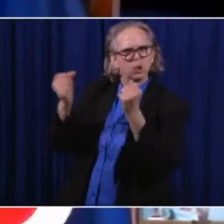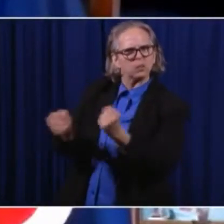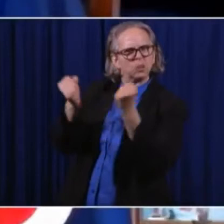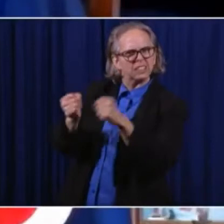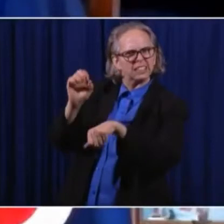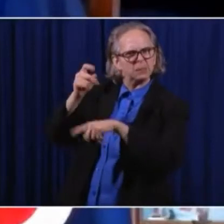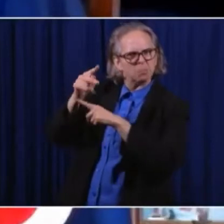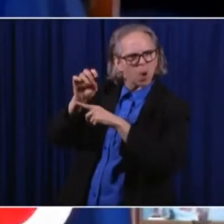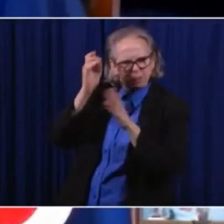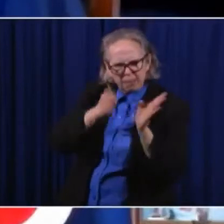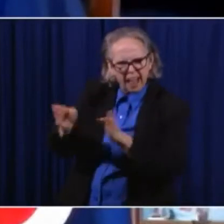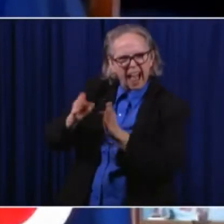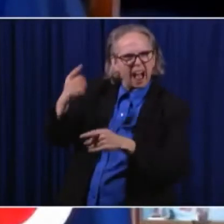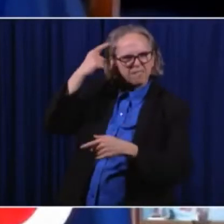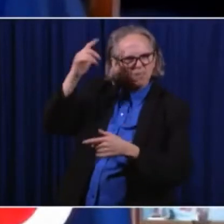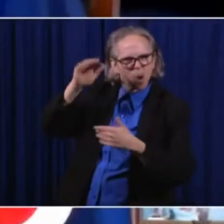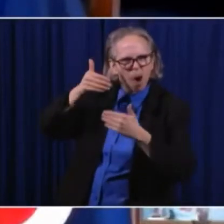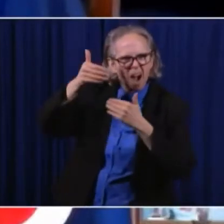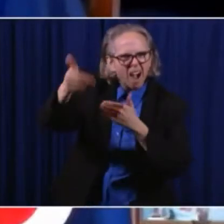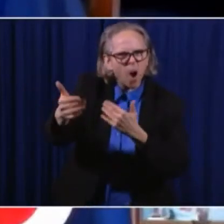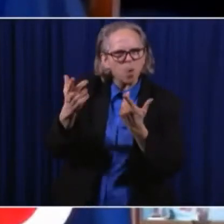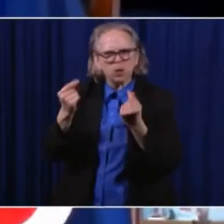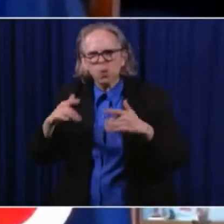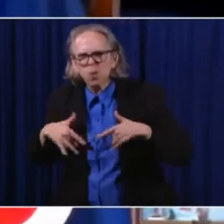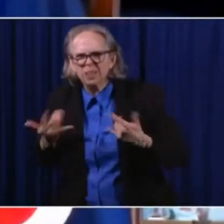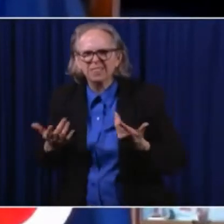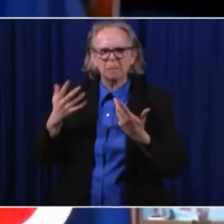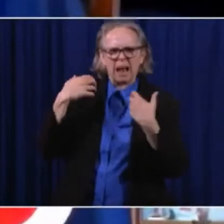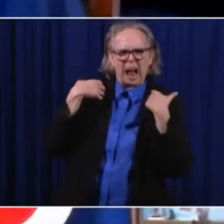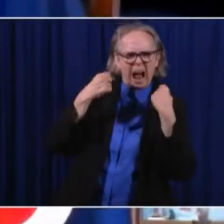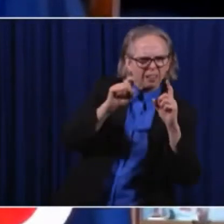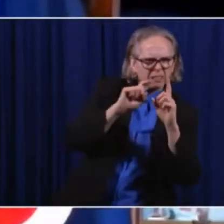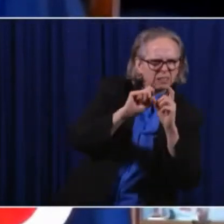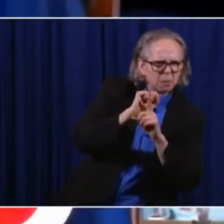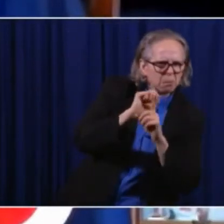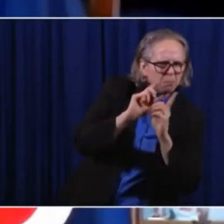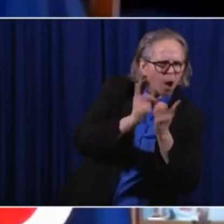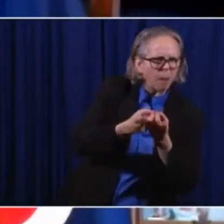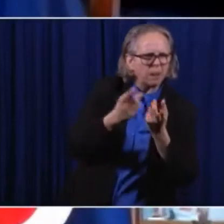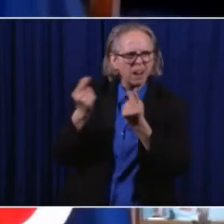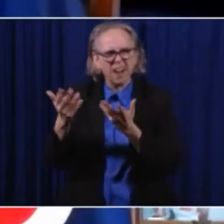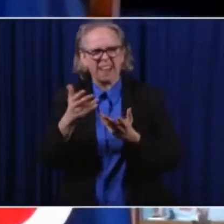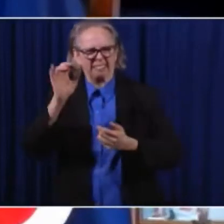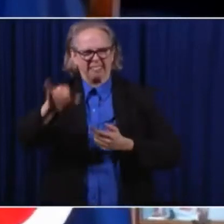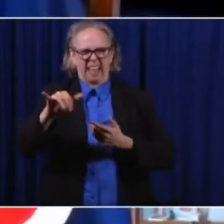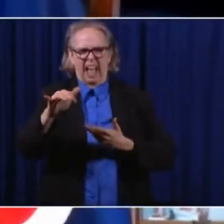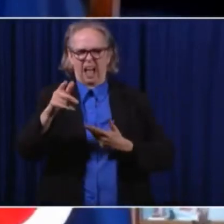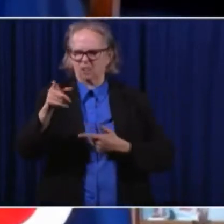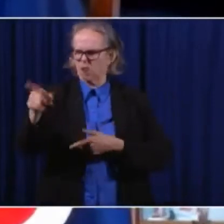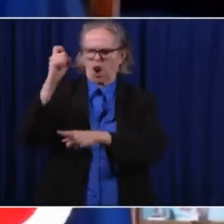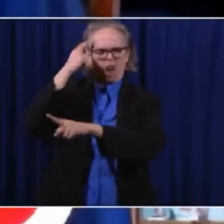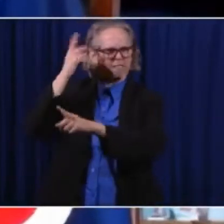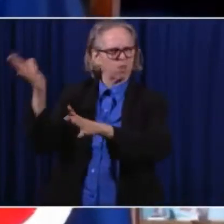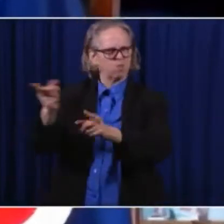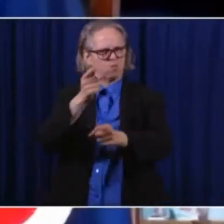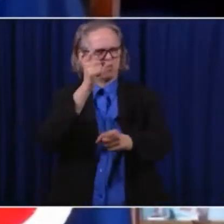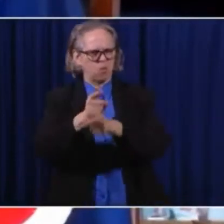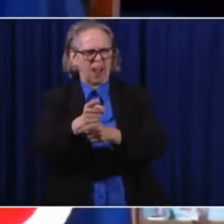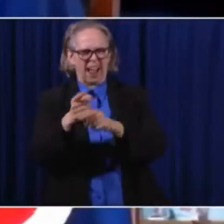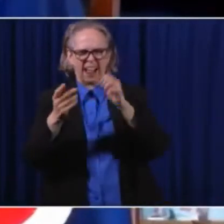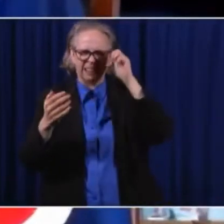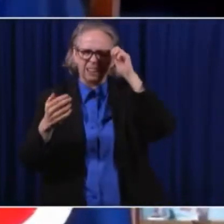health situation as it is. As the governor mentioned, the rules. Well, I had a call with all of